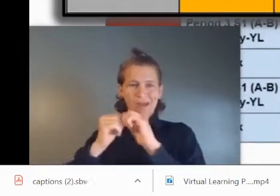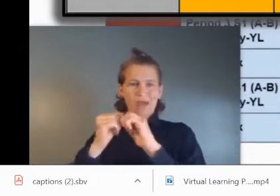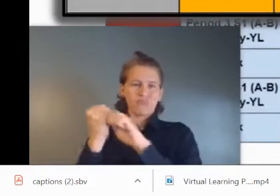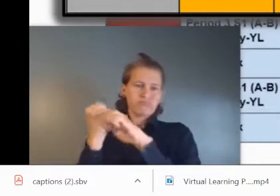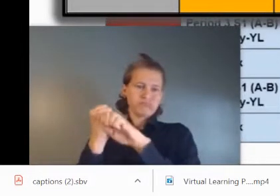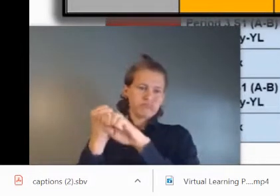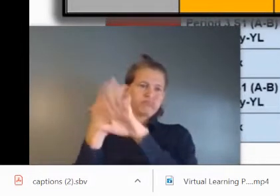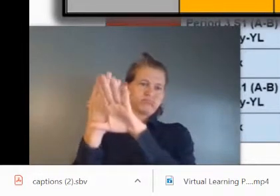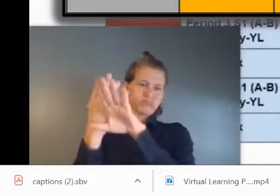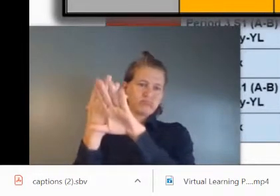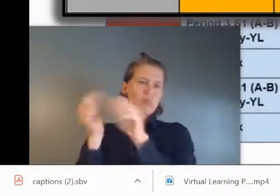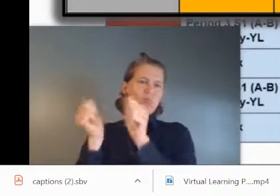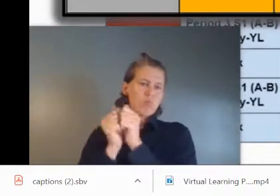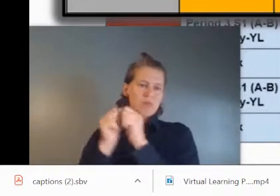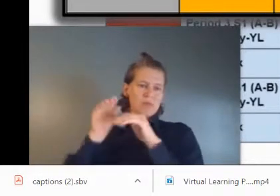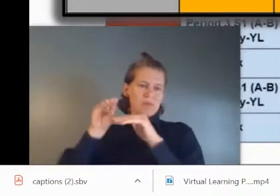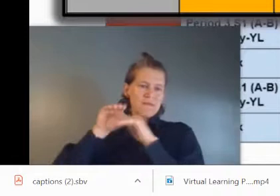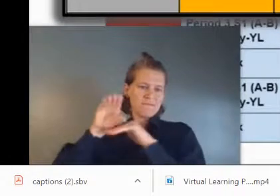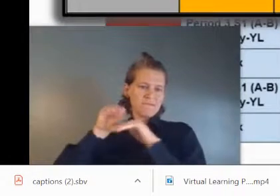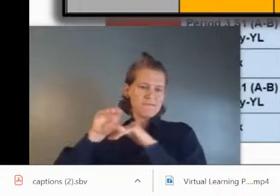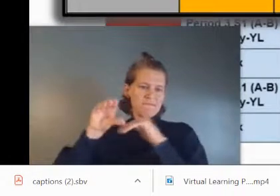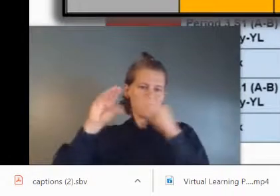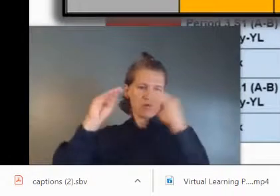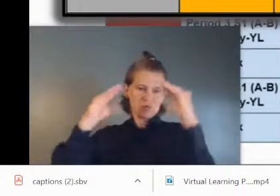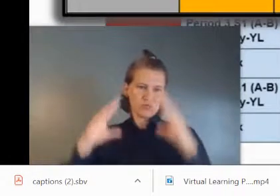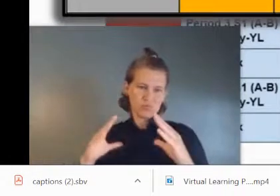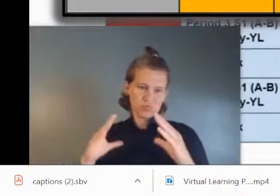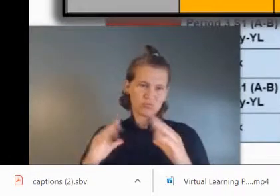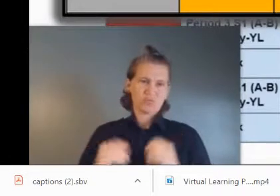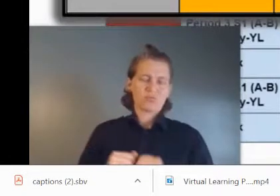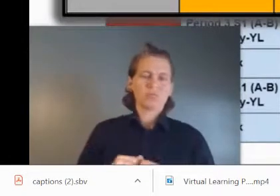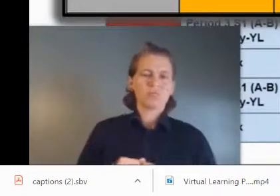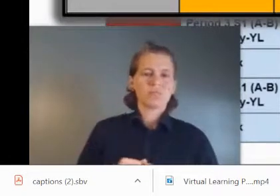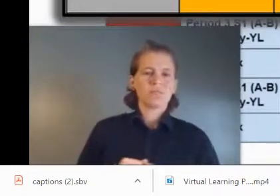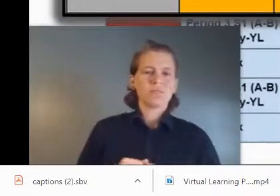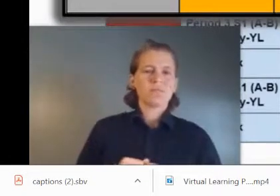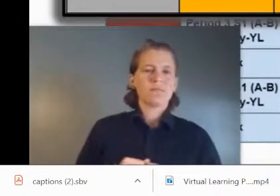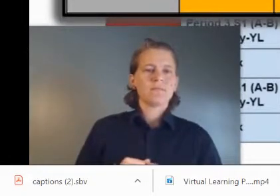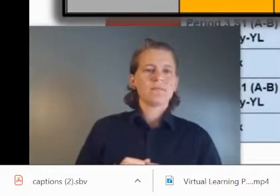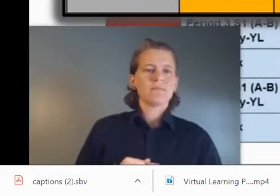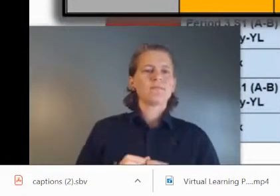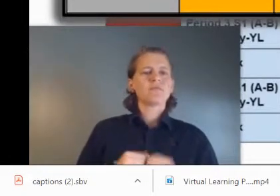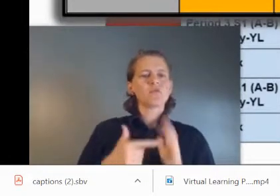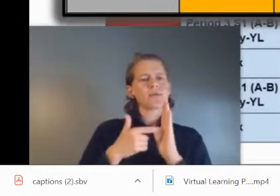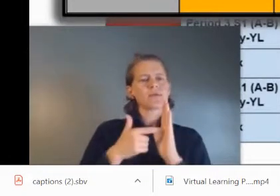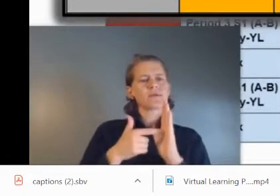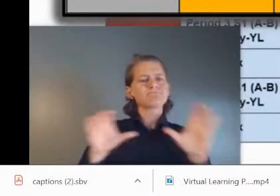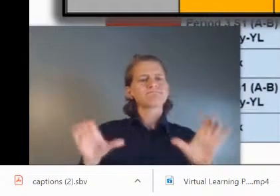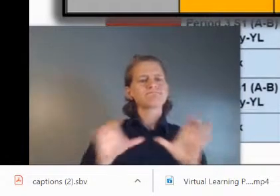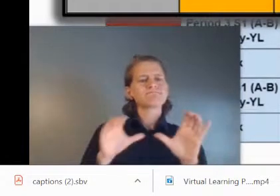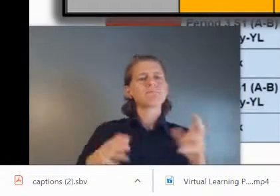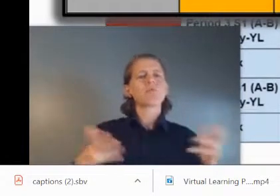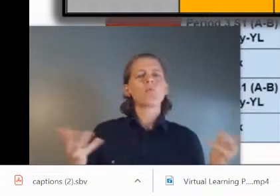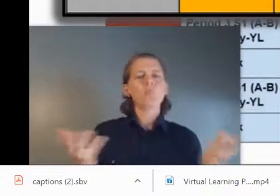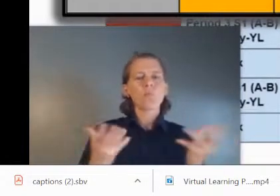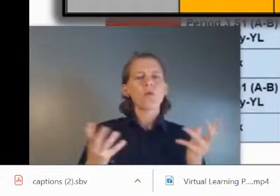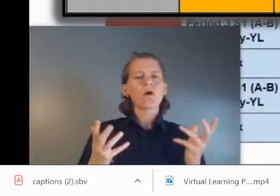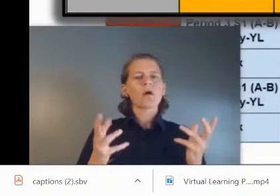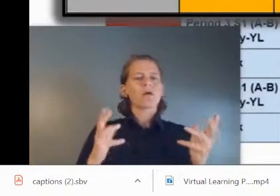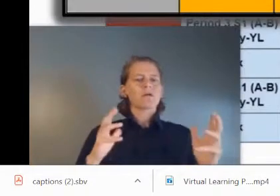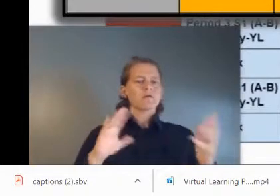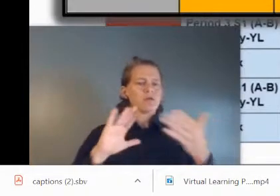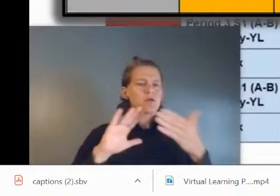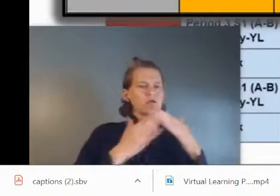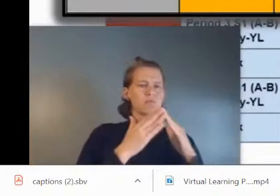Some examples of activities that may take place during the advisory and SOAR session period include community building